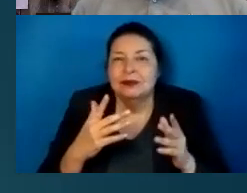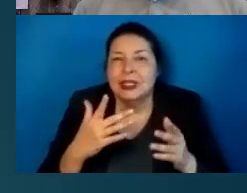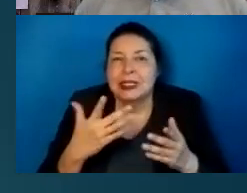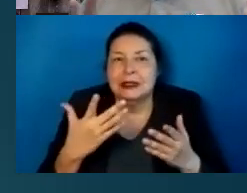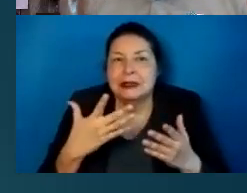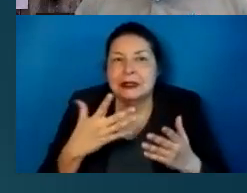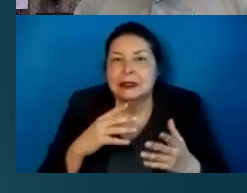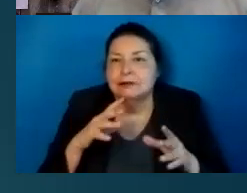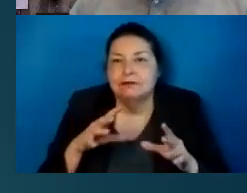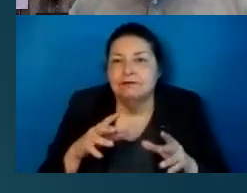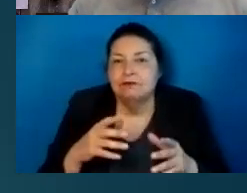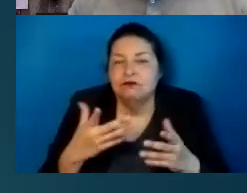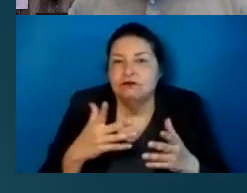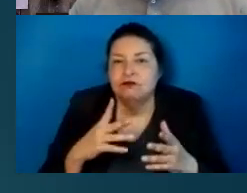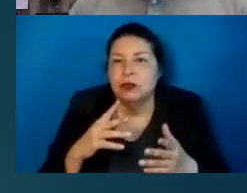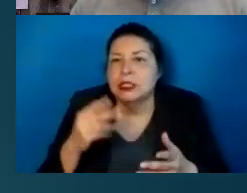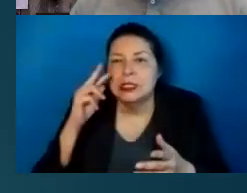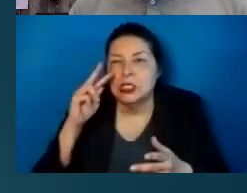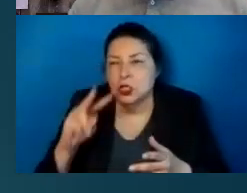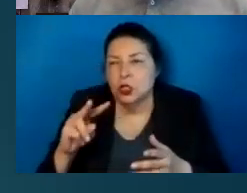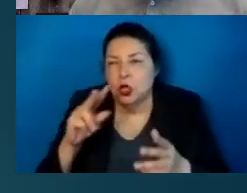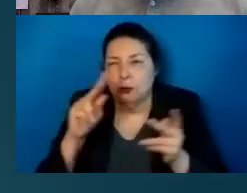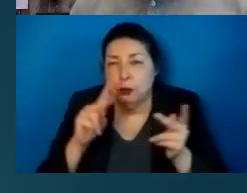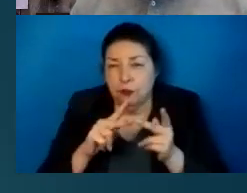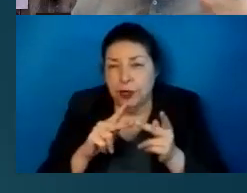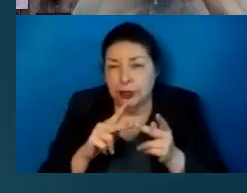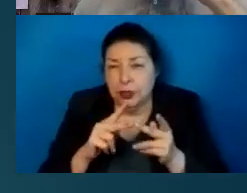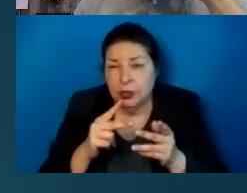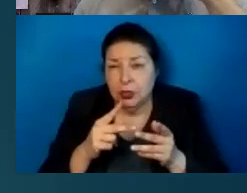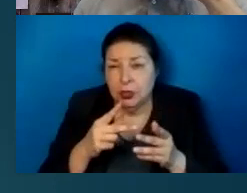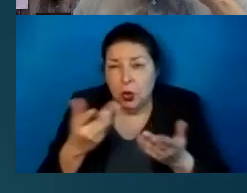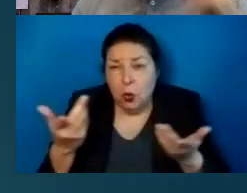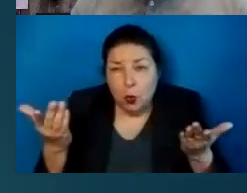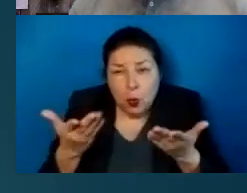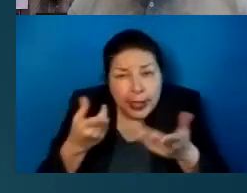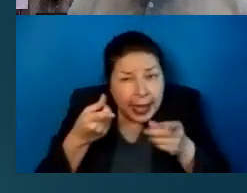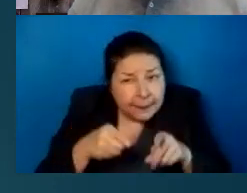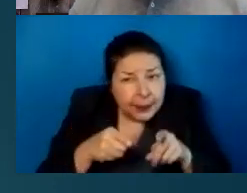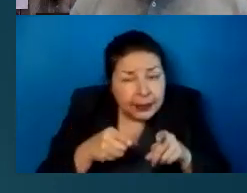perfection, the child was discarded like a piece of trash.